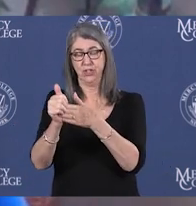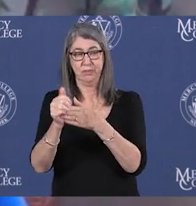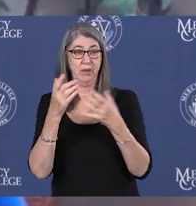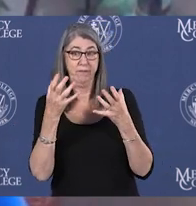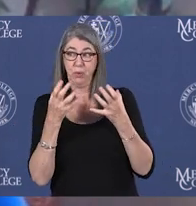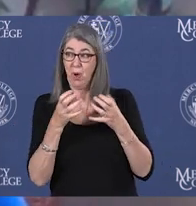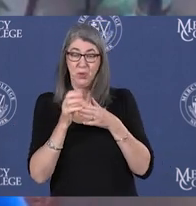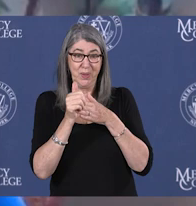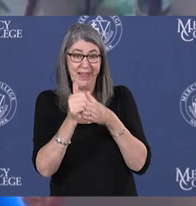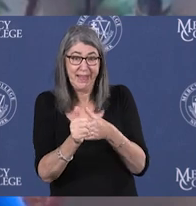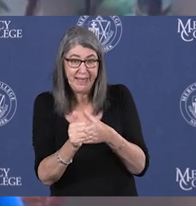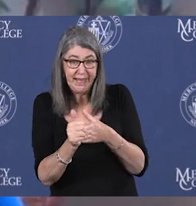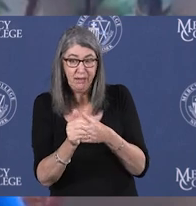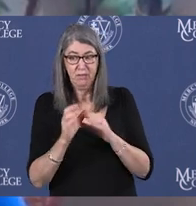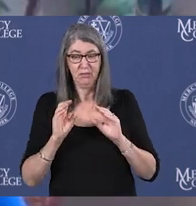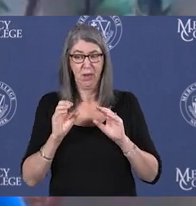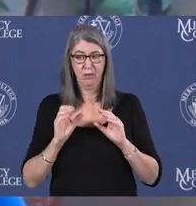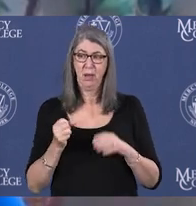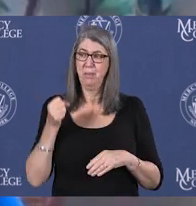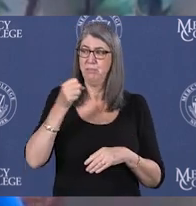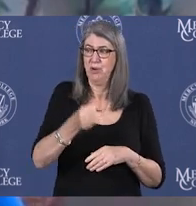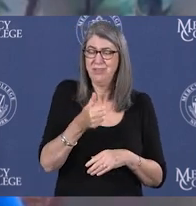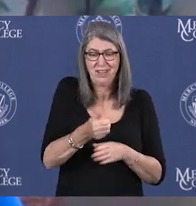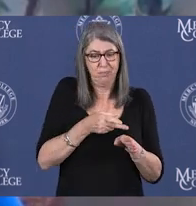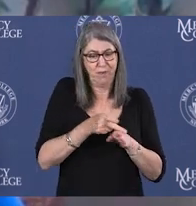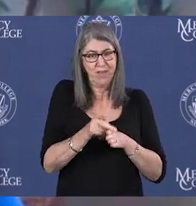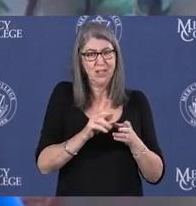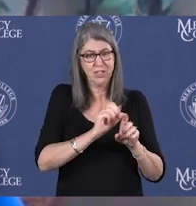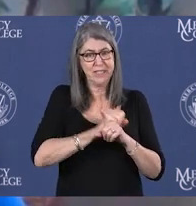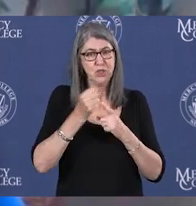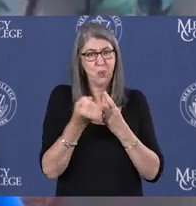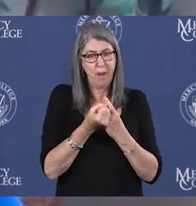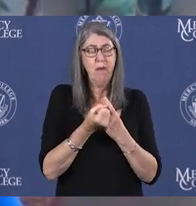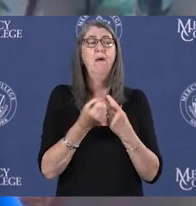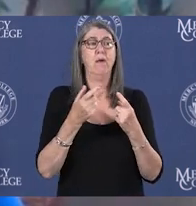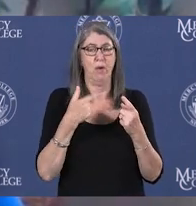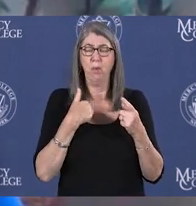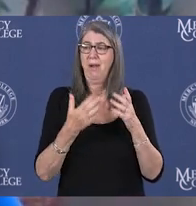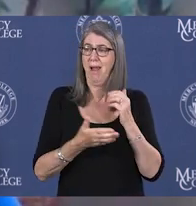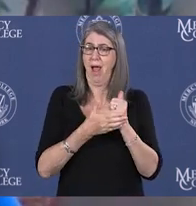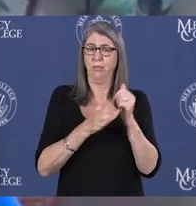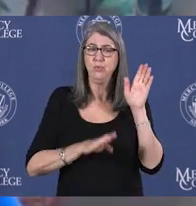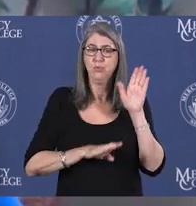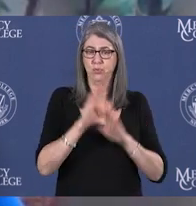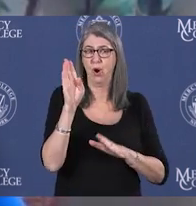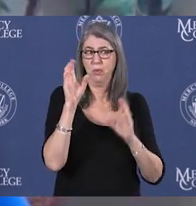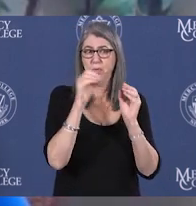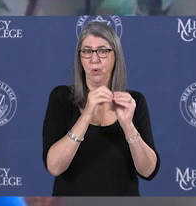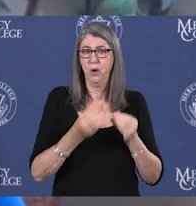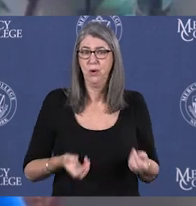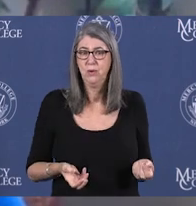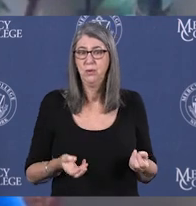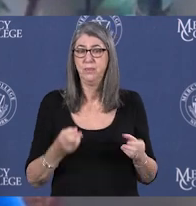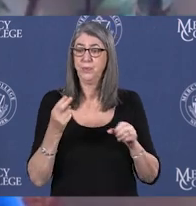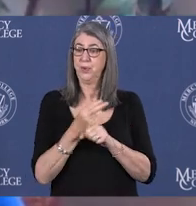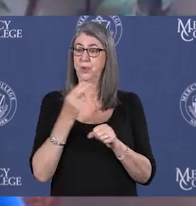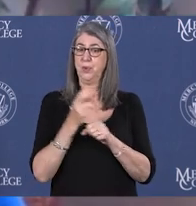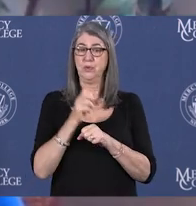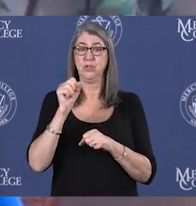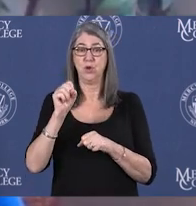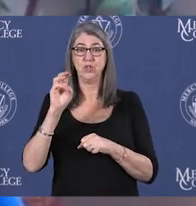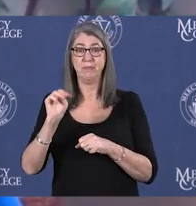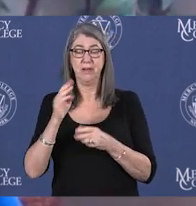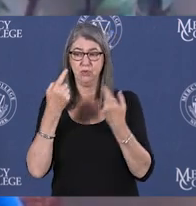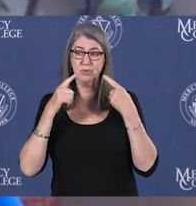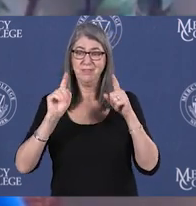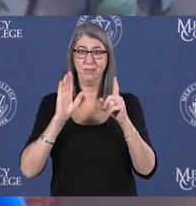to lead, place yourself in professional situations that will further your growth. Use social media to